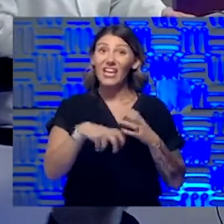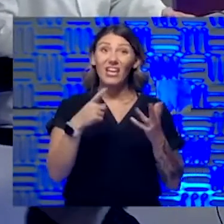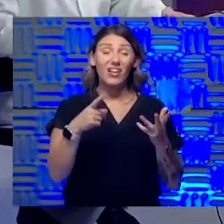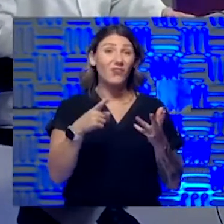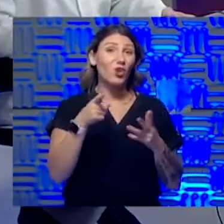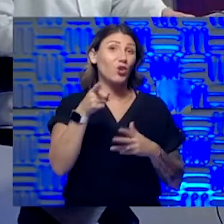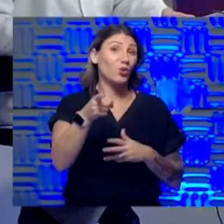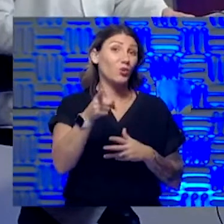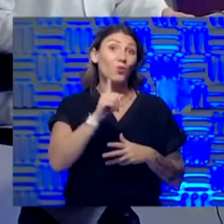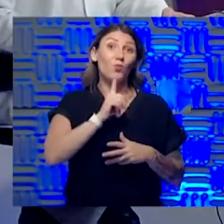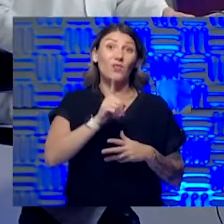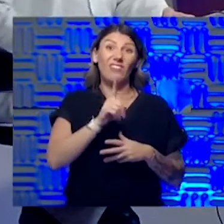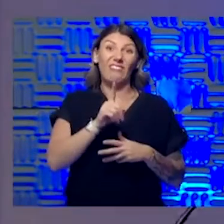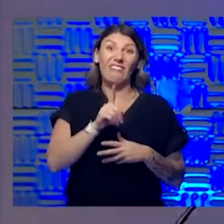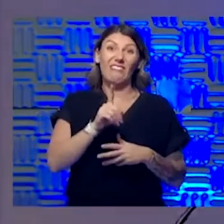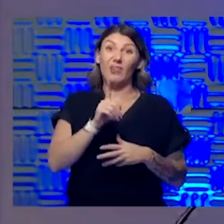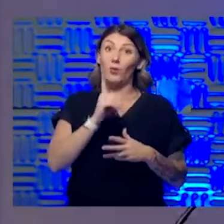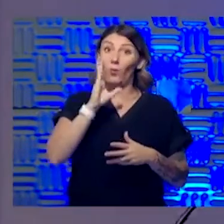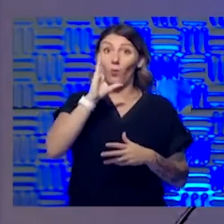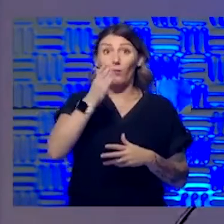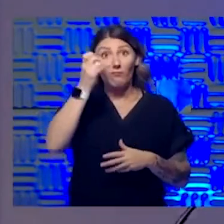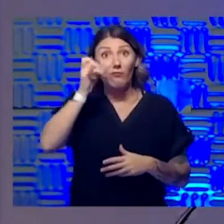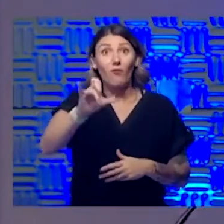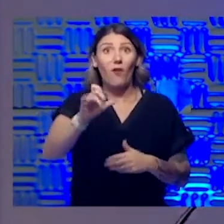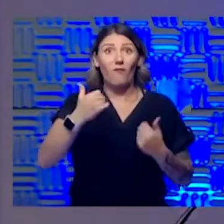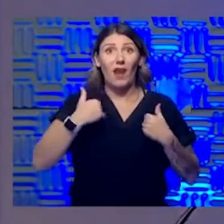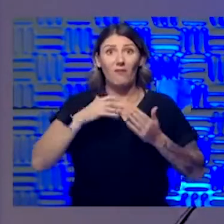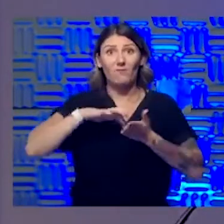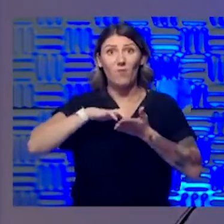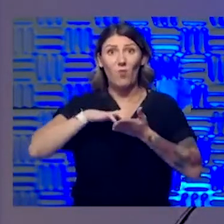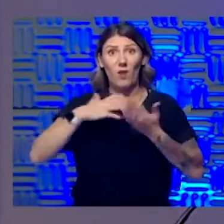matter how you look at it. What do you think? Yeah.